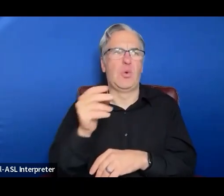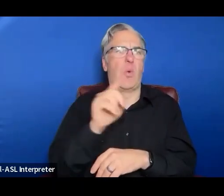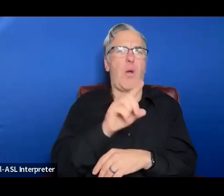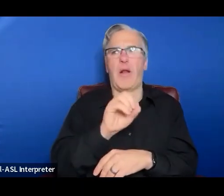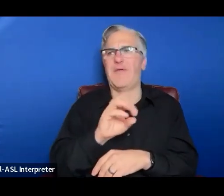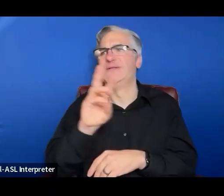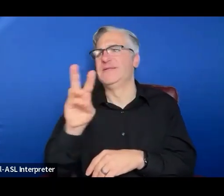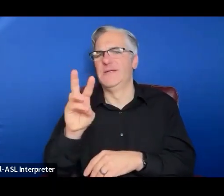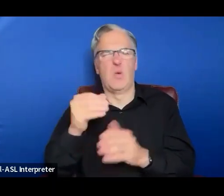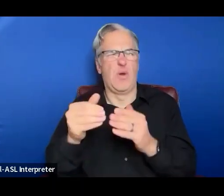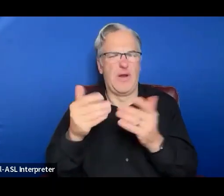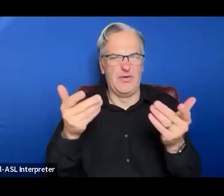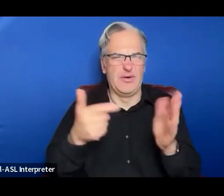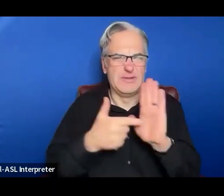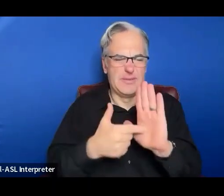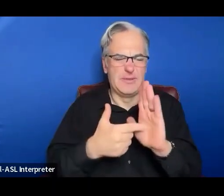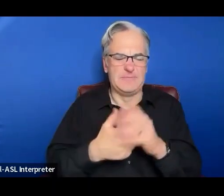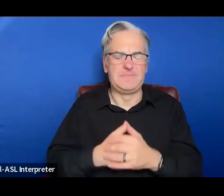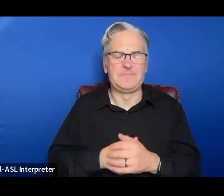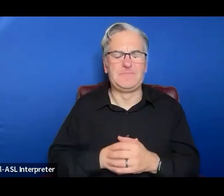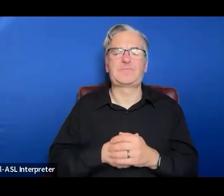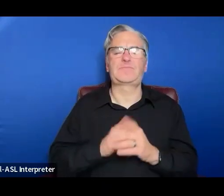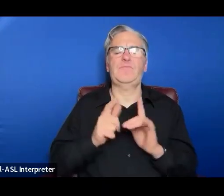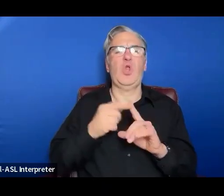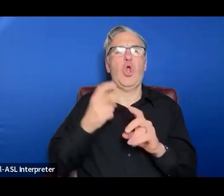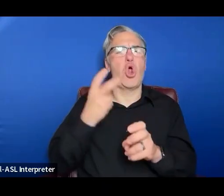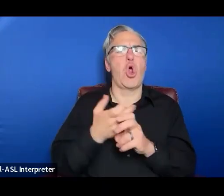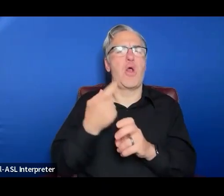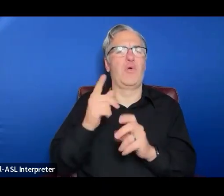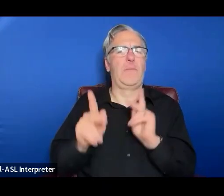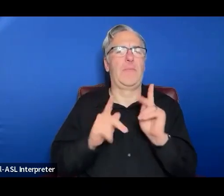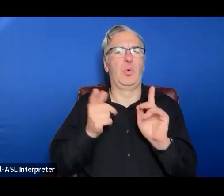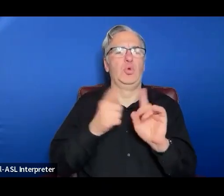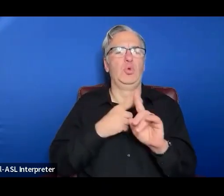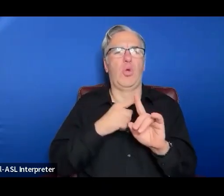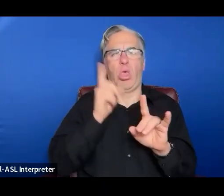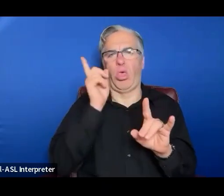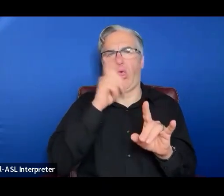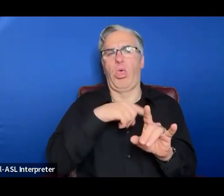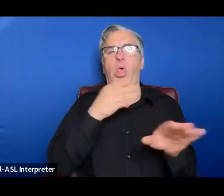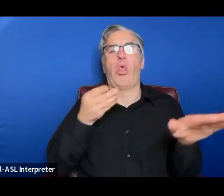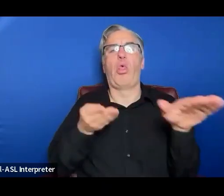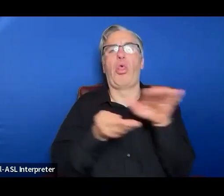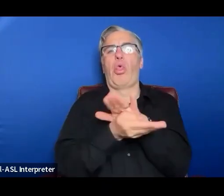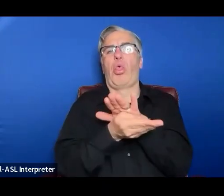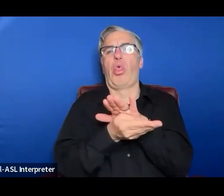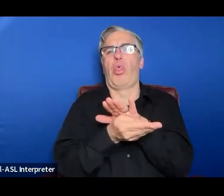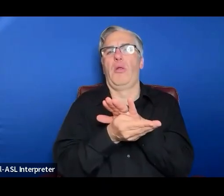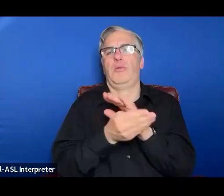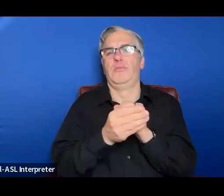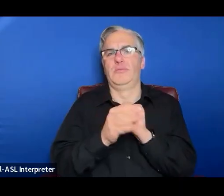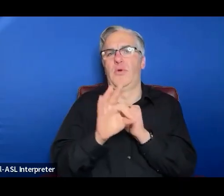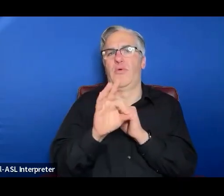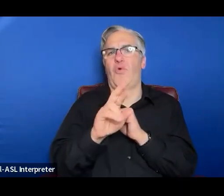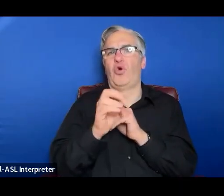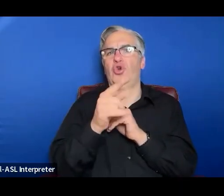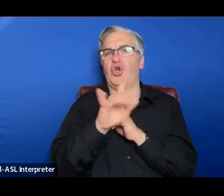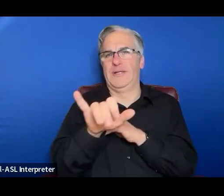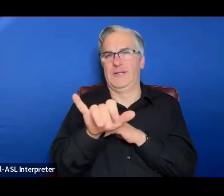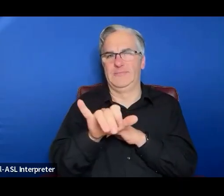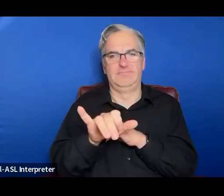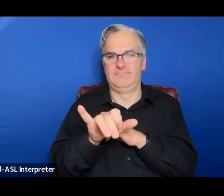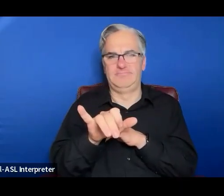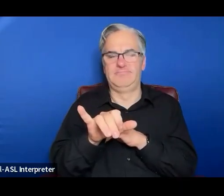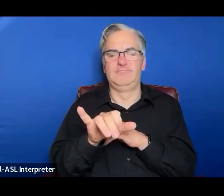6 or whatever the case may be. That way it makes it hard for people to slip in a forgery